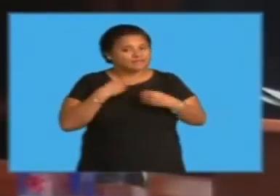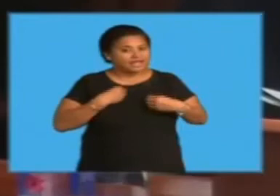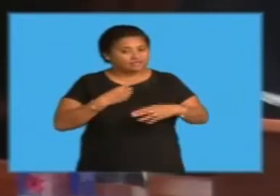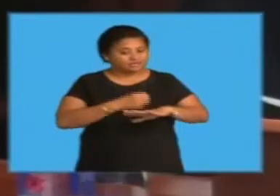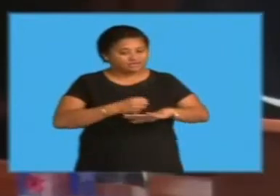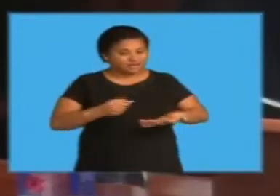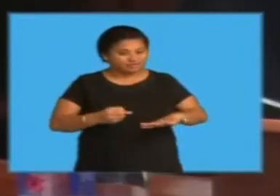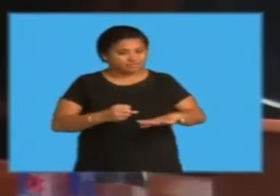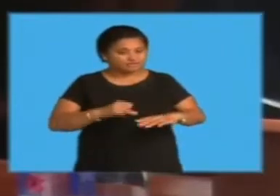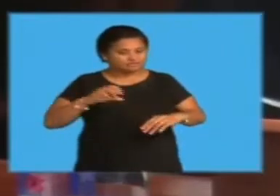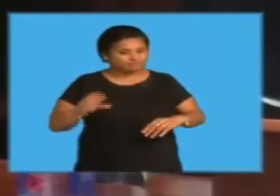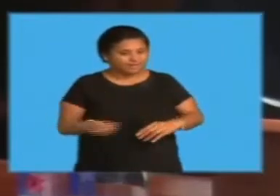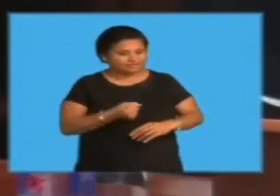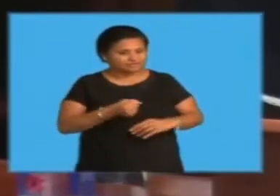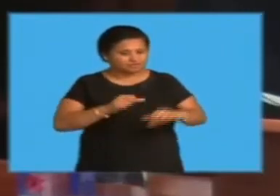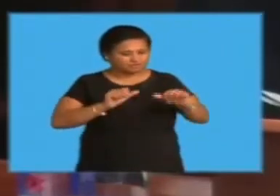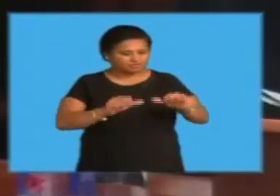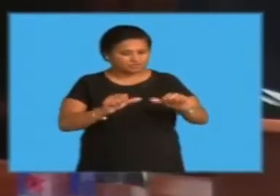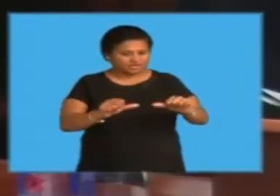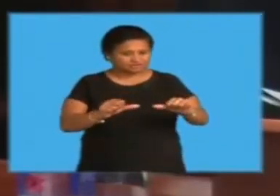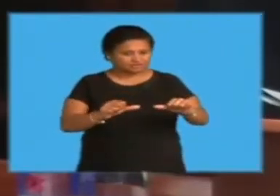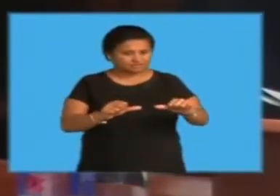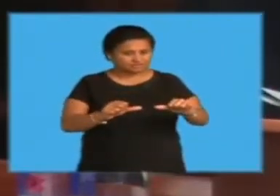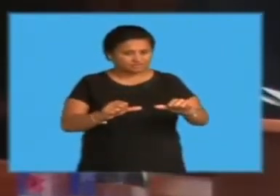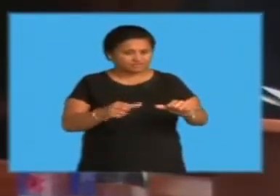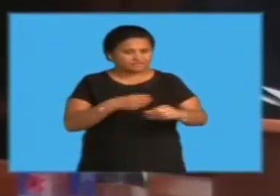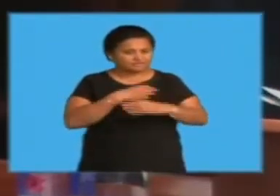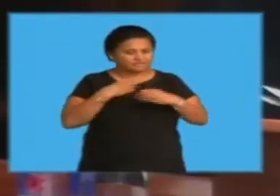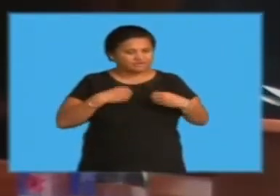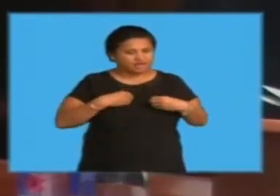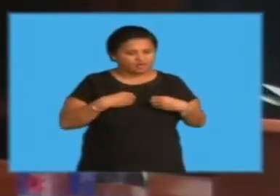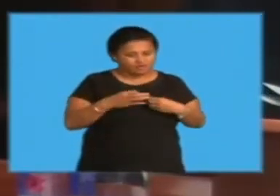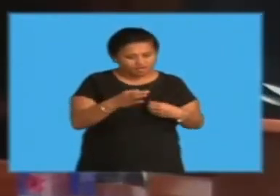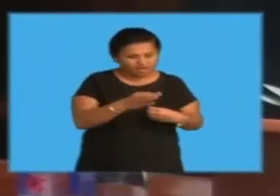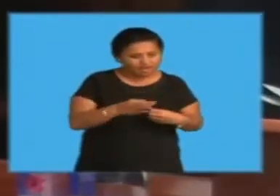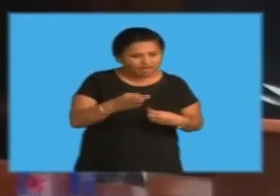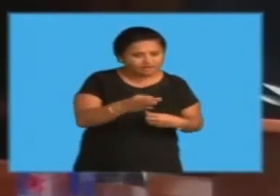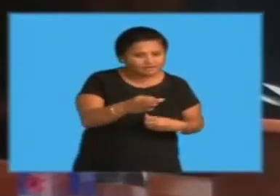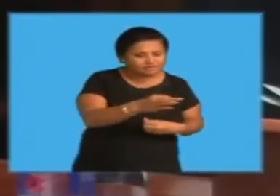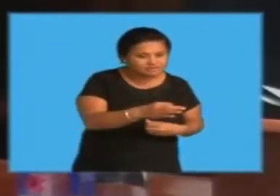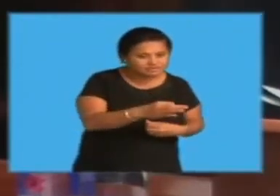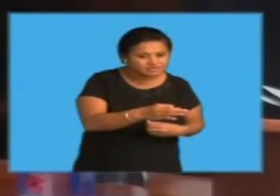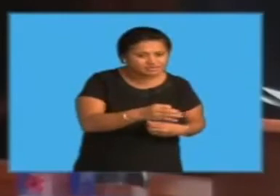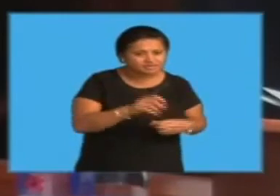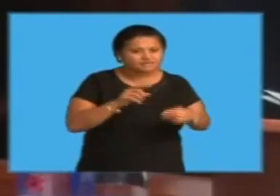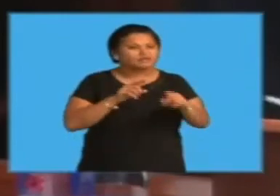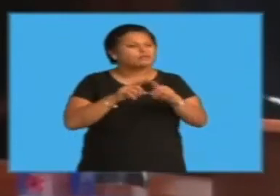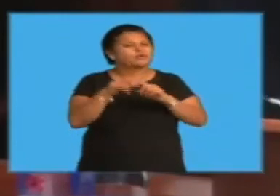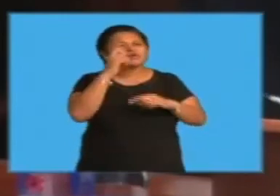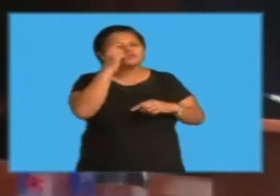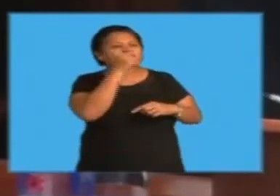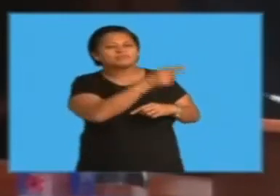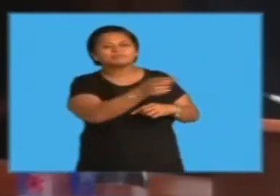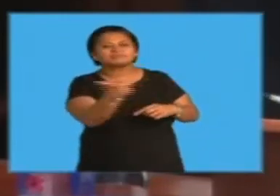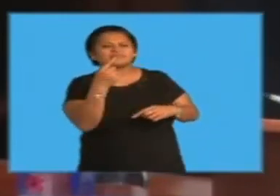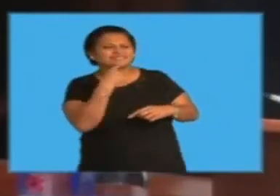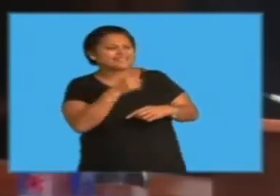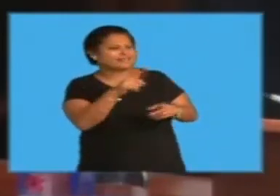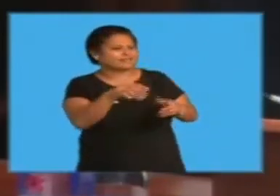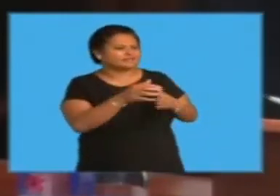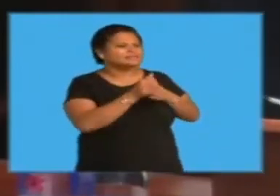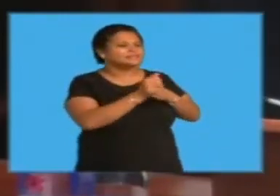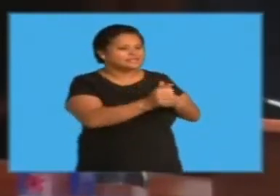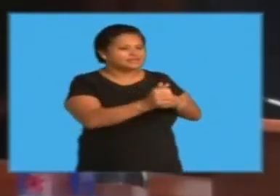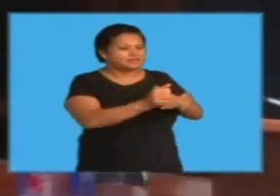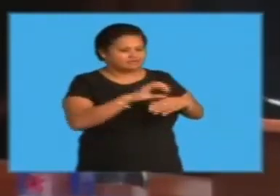it with all our strength. There are those who say that our leaders should spend more time at home rather than attend these international gatherings.